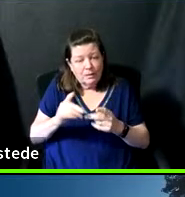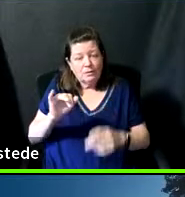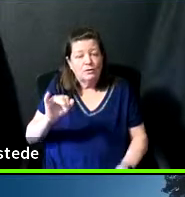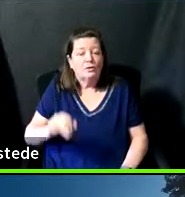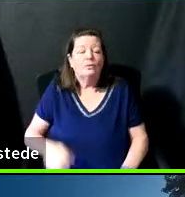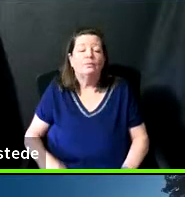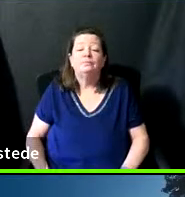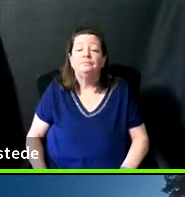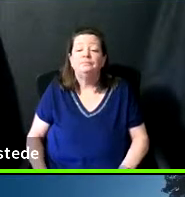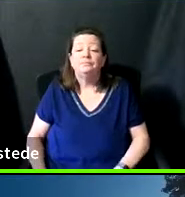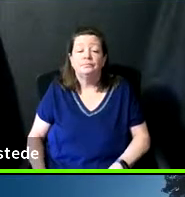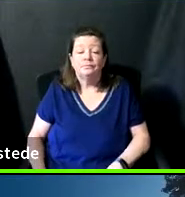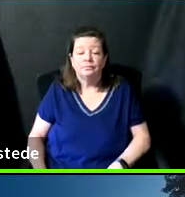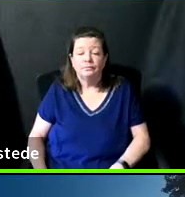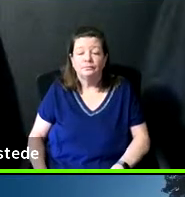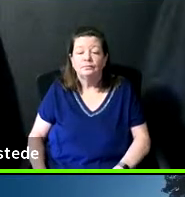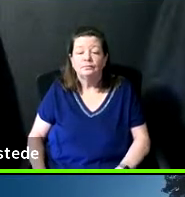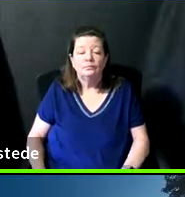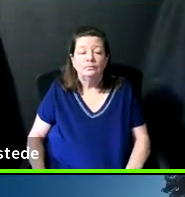Awesome. Thank you.